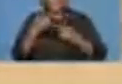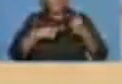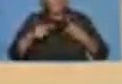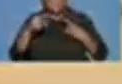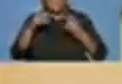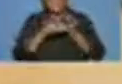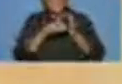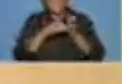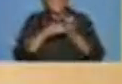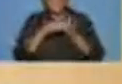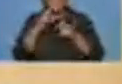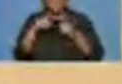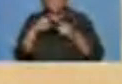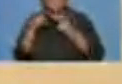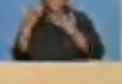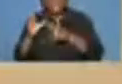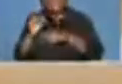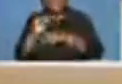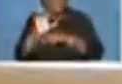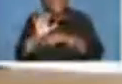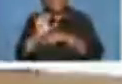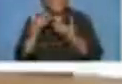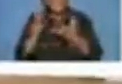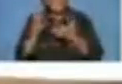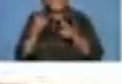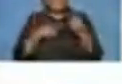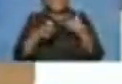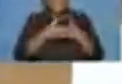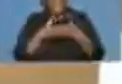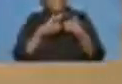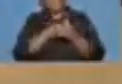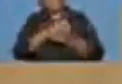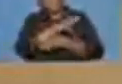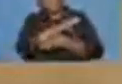negotiations when the agreement expires. For the Bahamas Tonight, I'm Cleopatra Murphy.